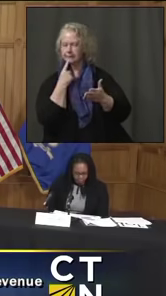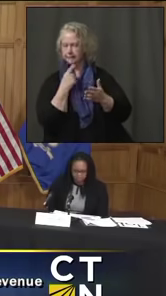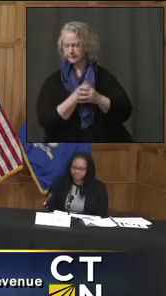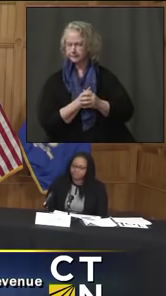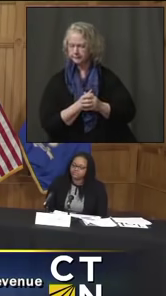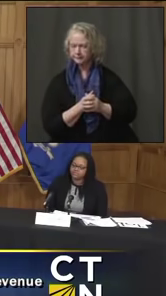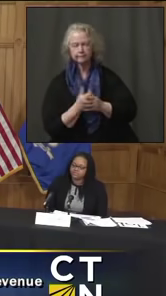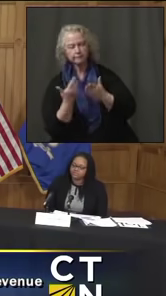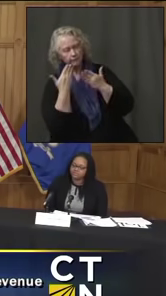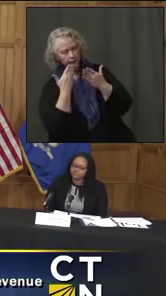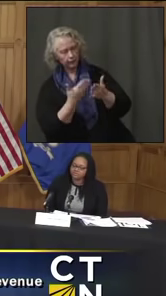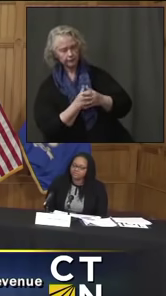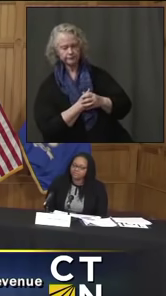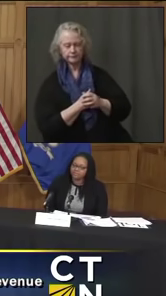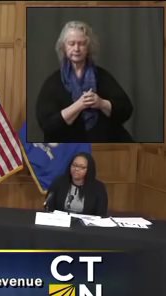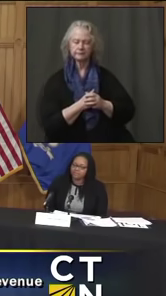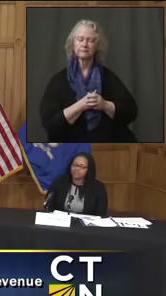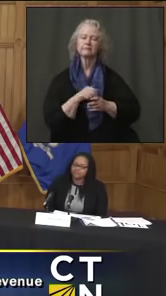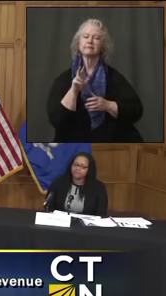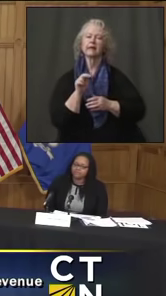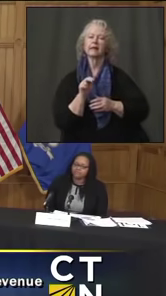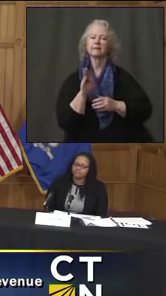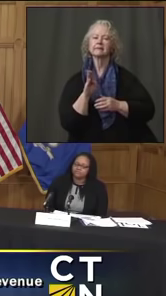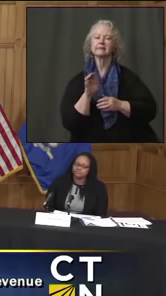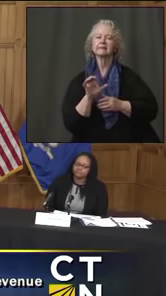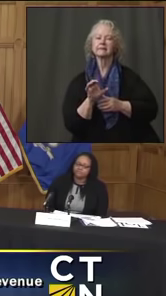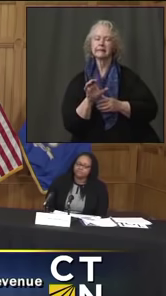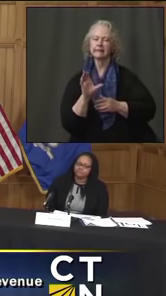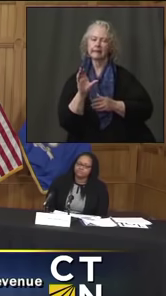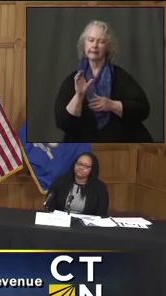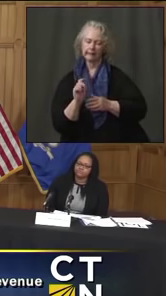Thank you. NBC Connecticut.